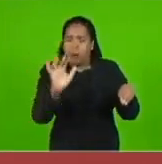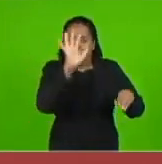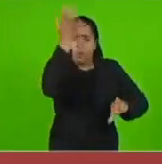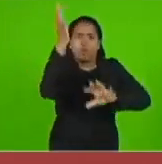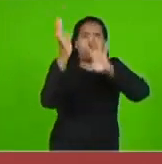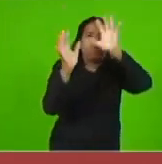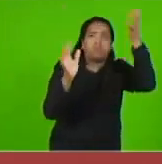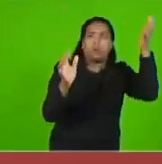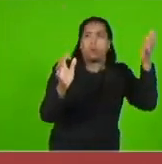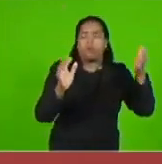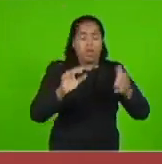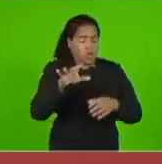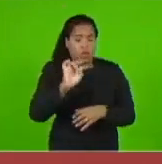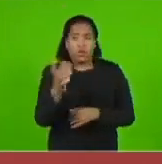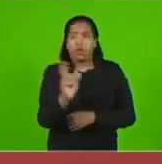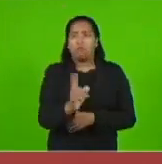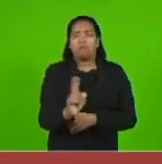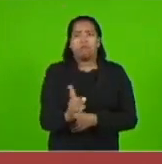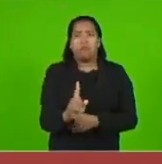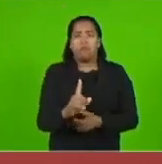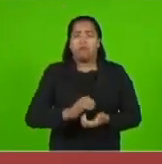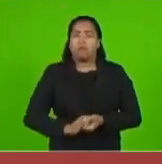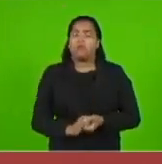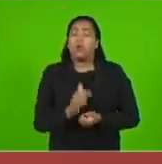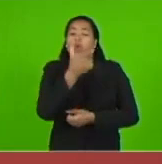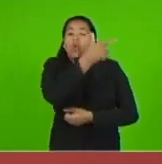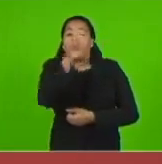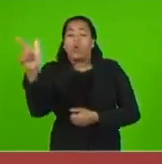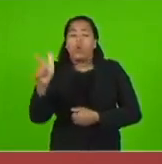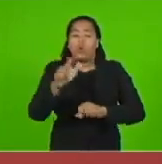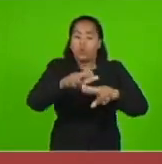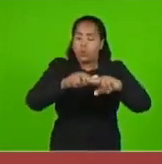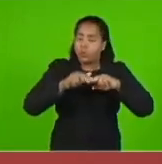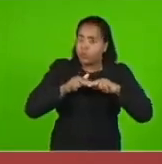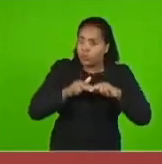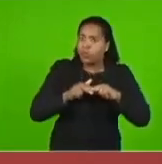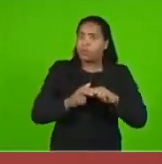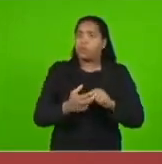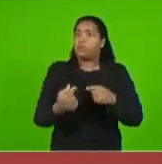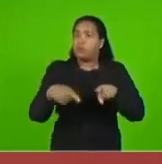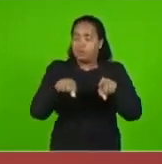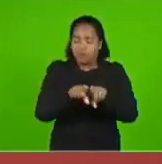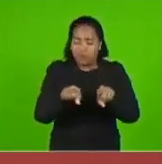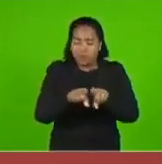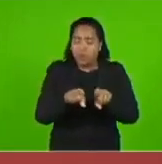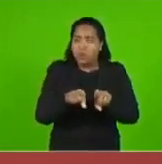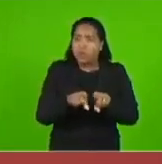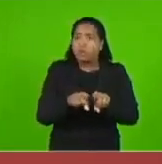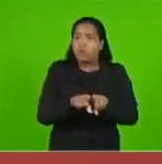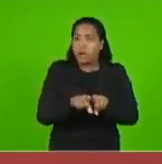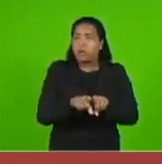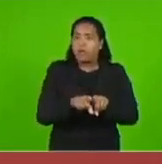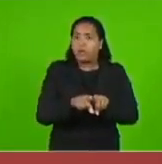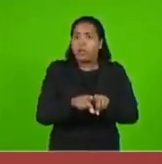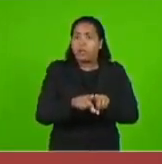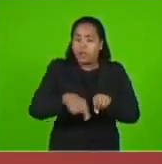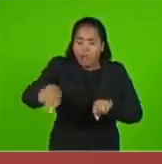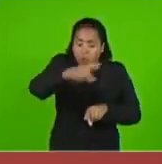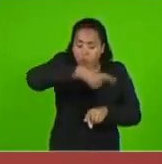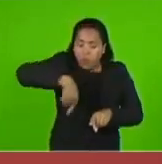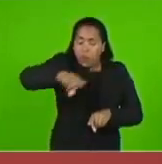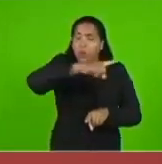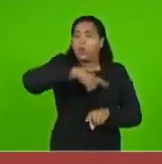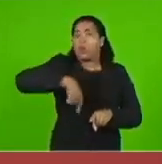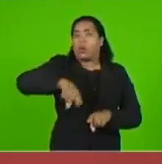of the population, and not only because of this, later on we'll see other reasons that are also connected to